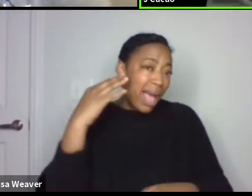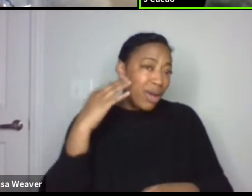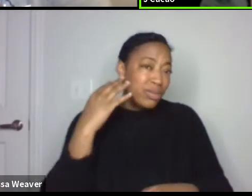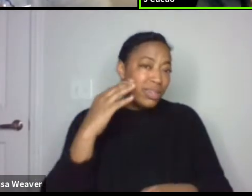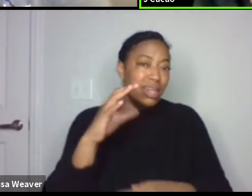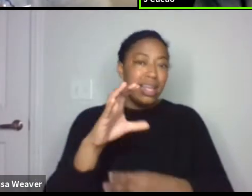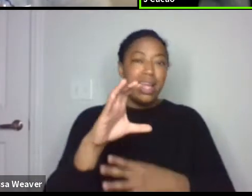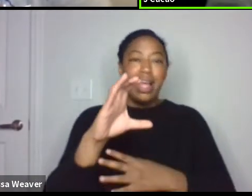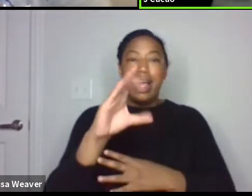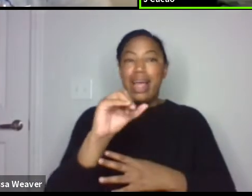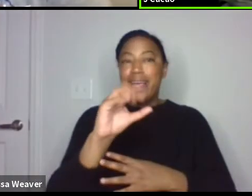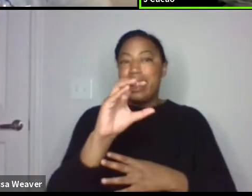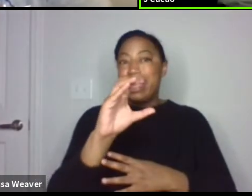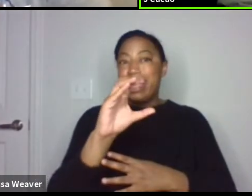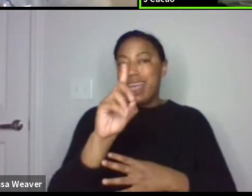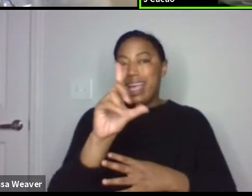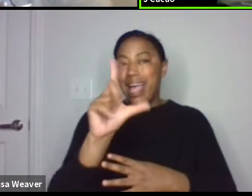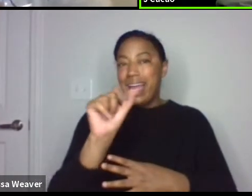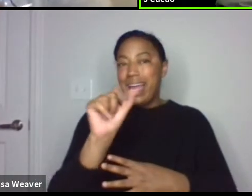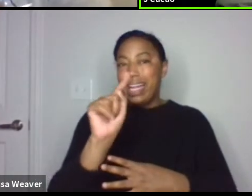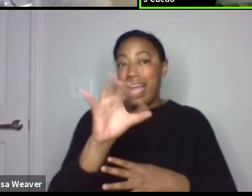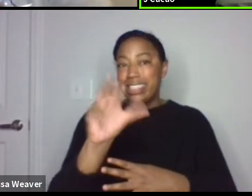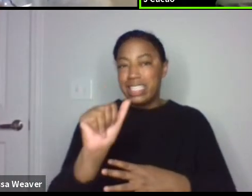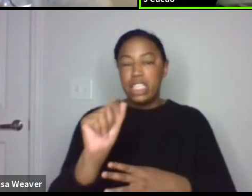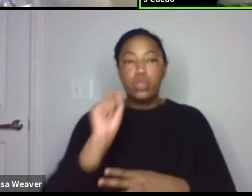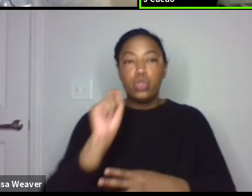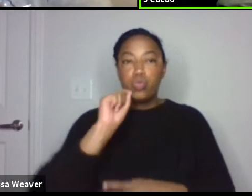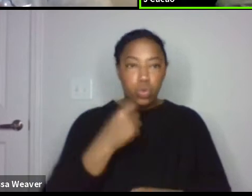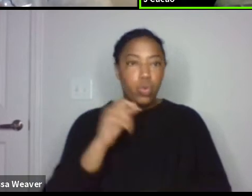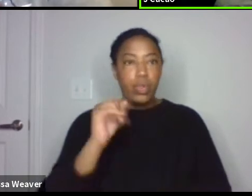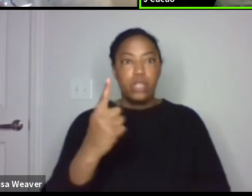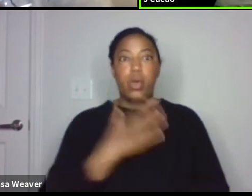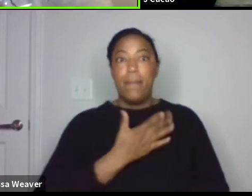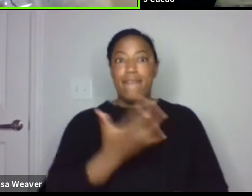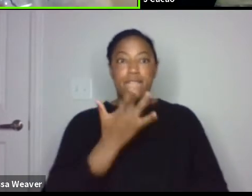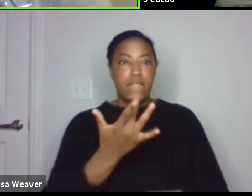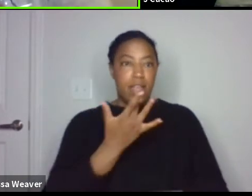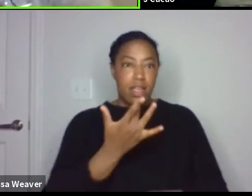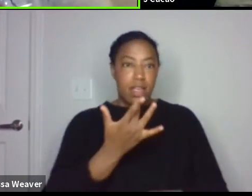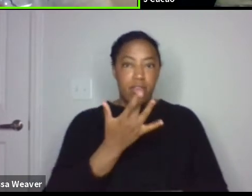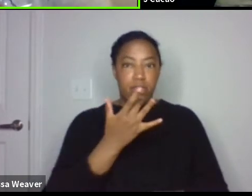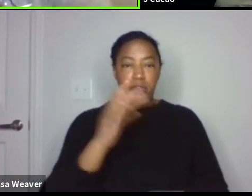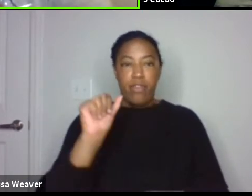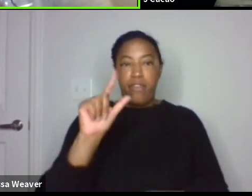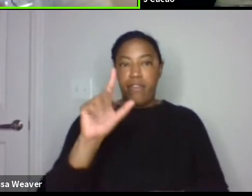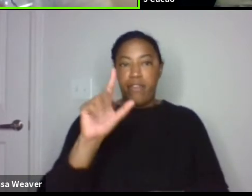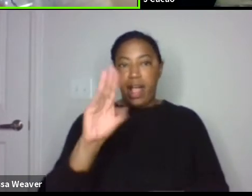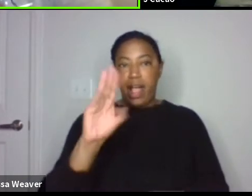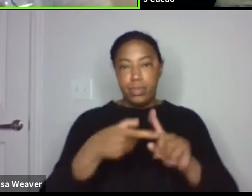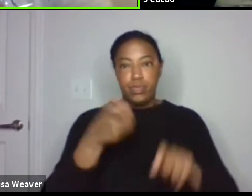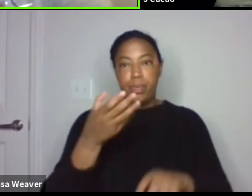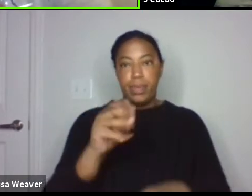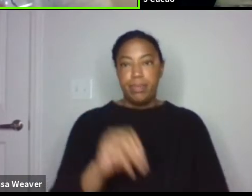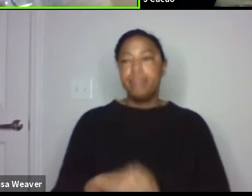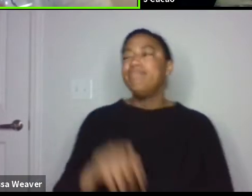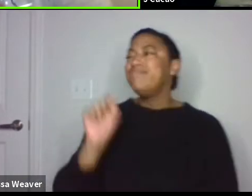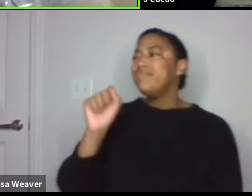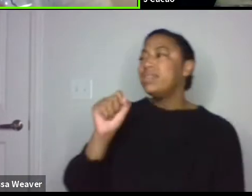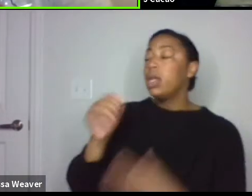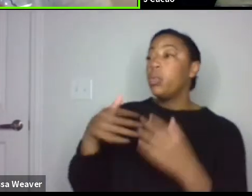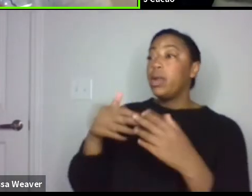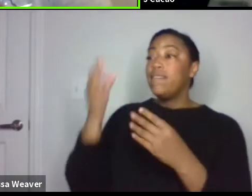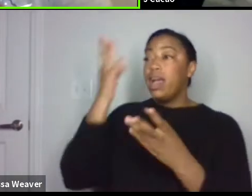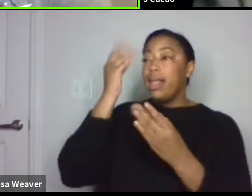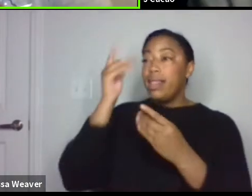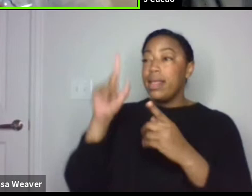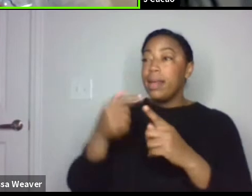Catalactica is real dope to me. that's one of my favorite albums by him. Yeah, I was gonna say when I think about it too, I